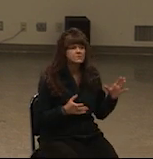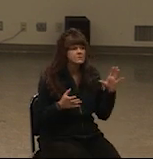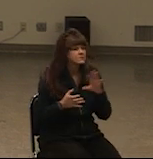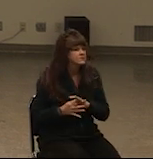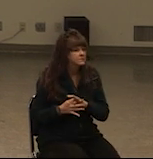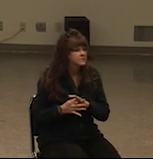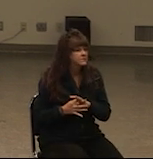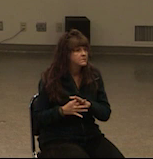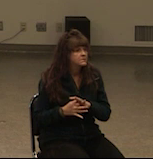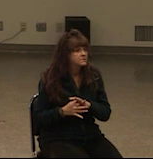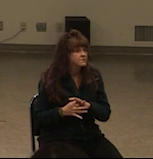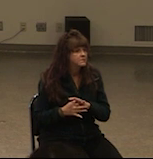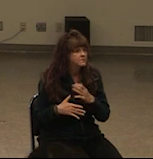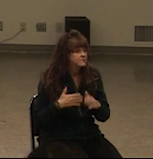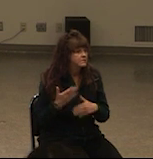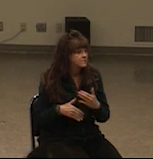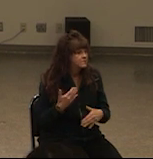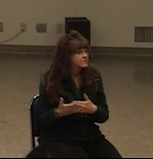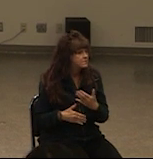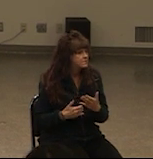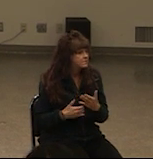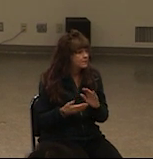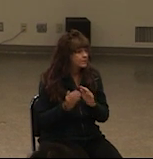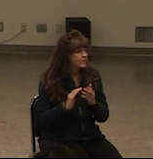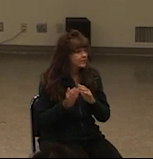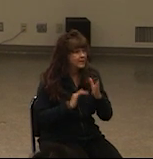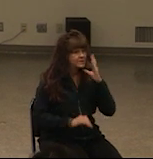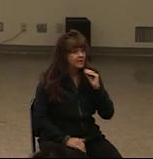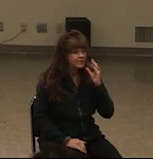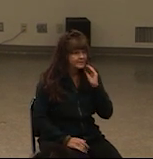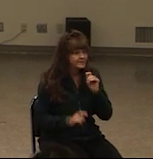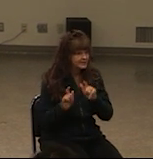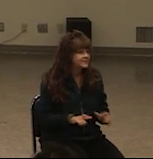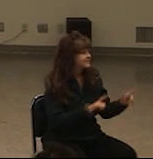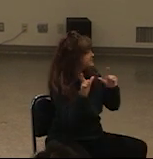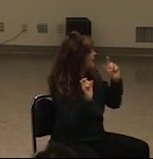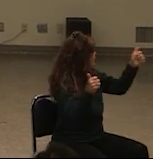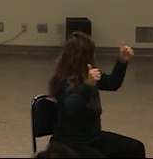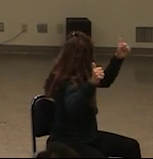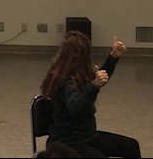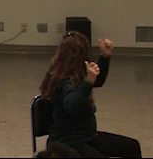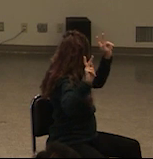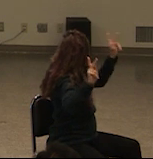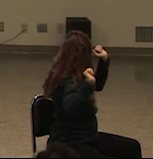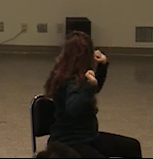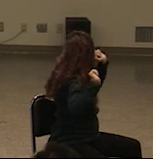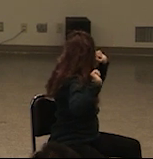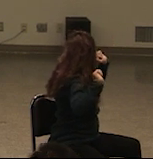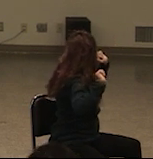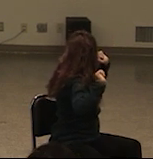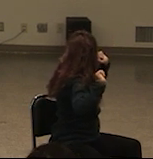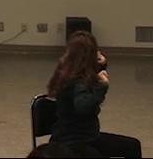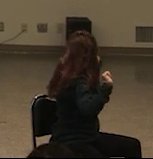St. Thomas for the win. Community experience here. Yeah, perfect. Okay, so We're going to